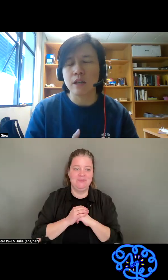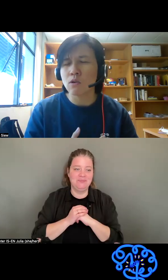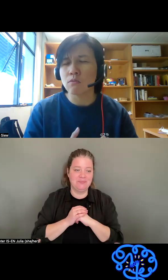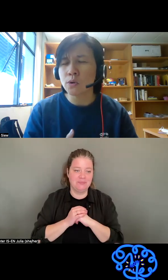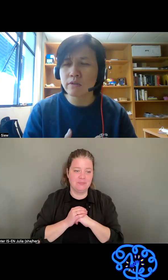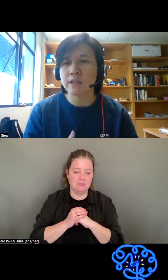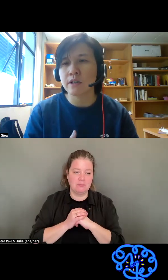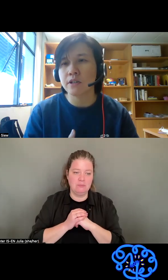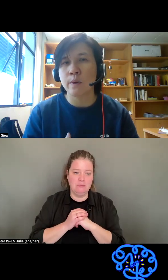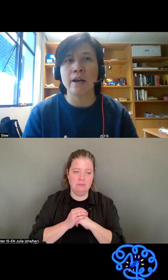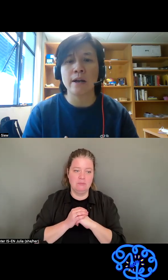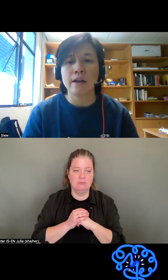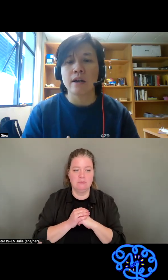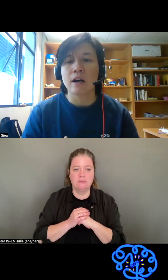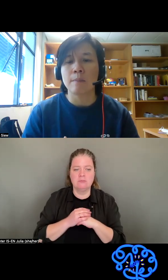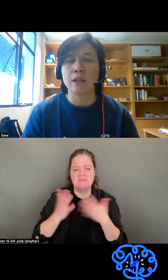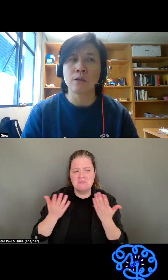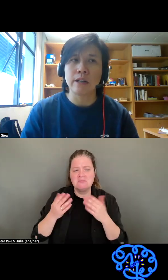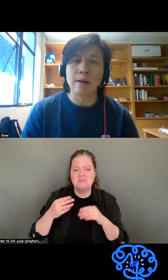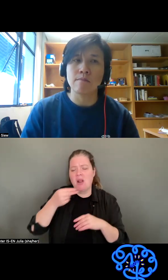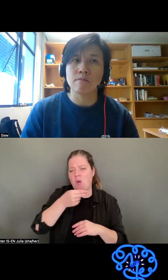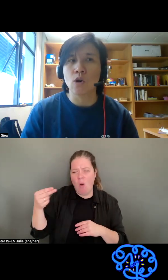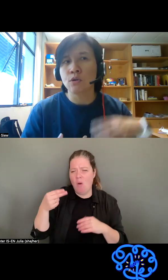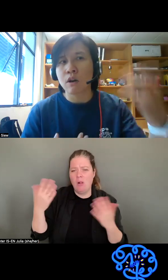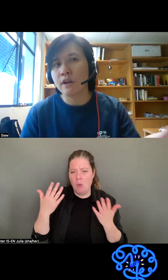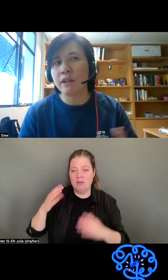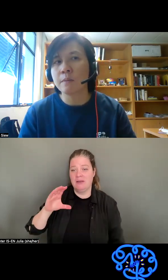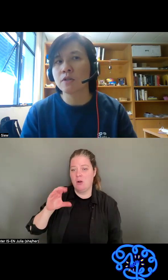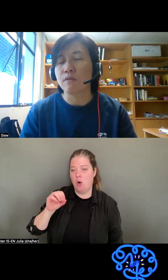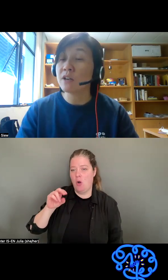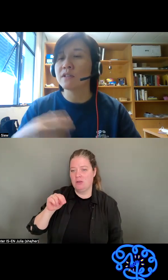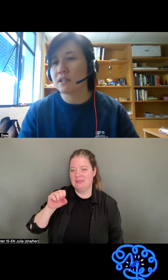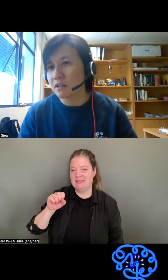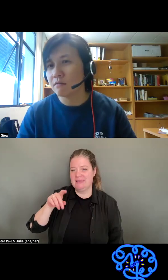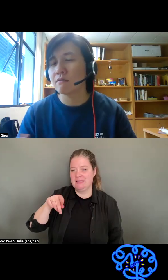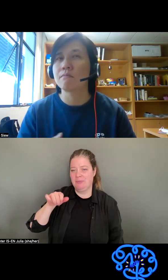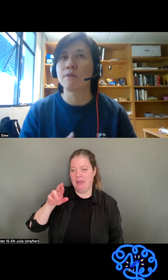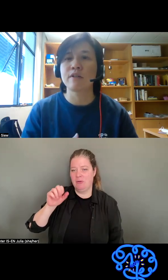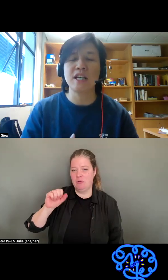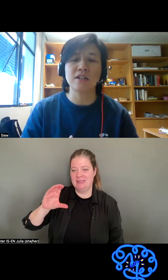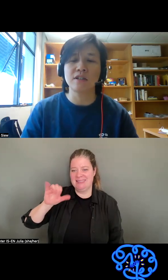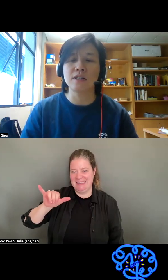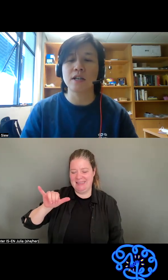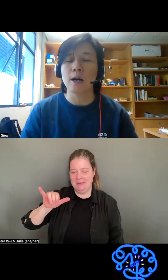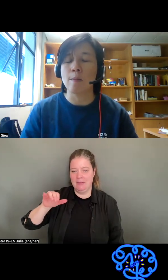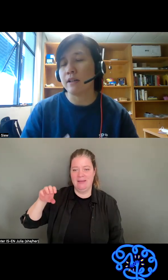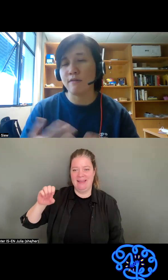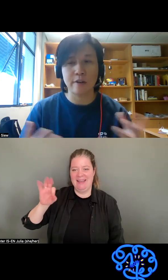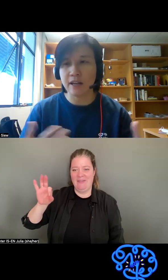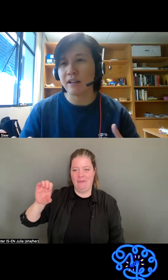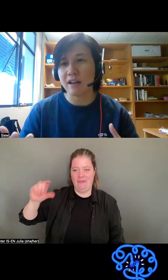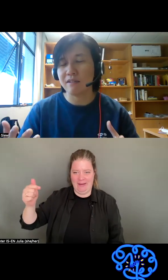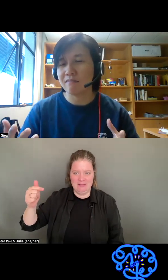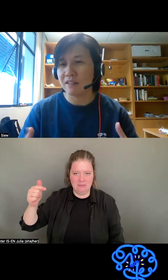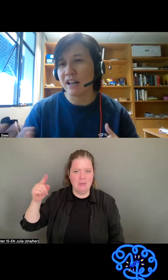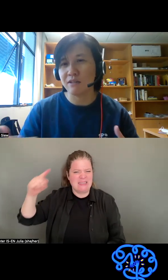I think, older research where they looked at orthographic neighbors with inconsistent pronunciations, and they found